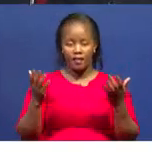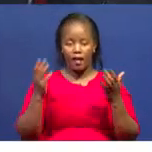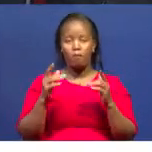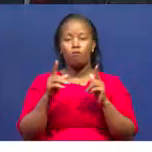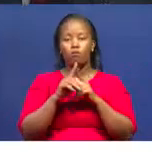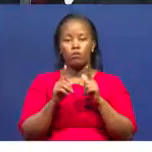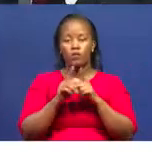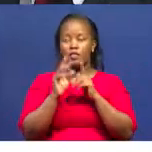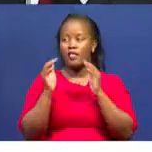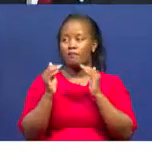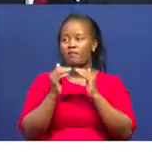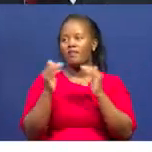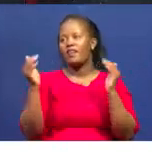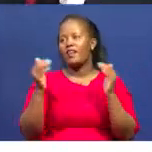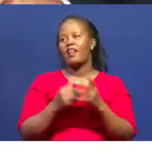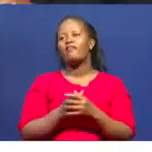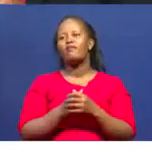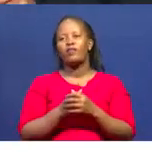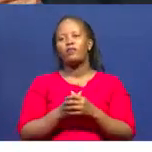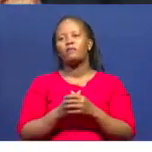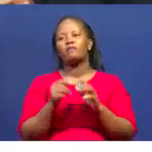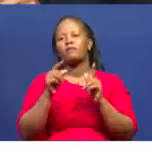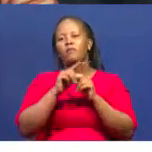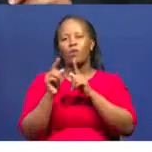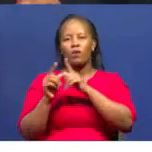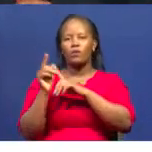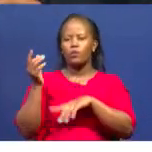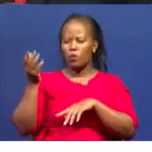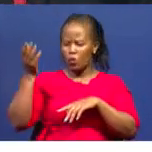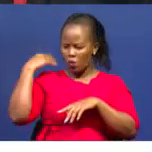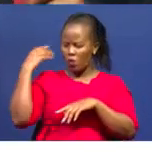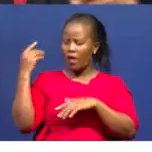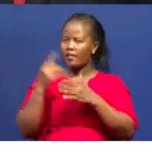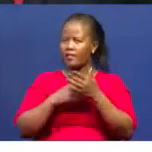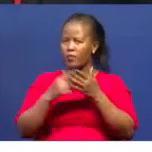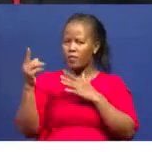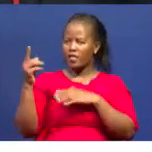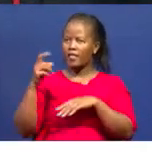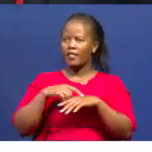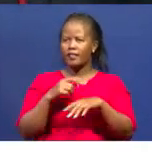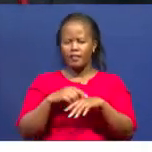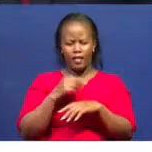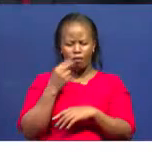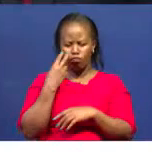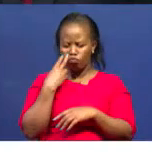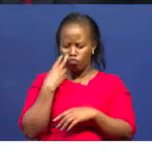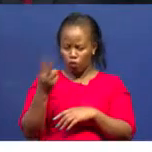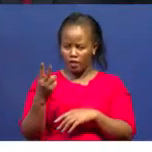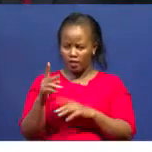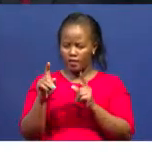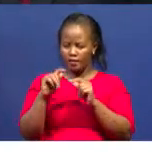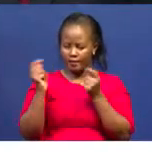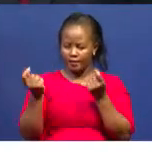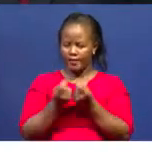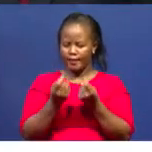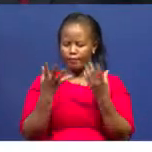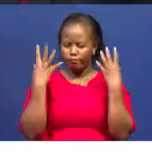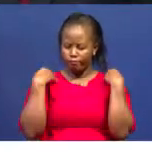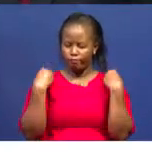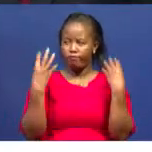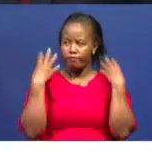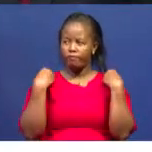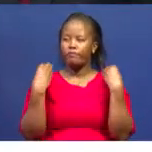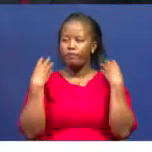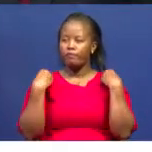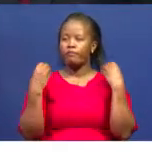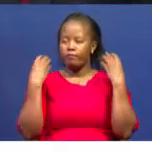level. And then during last week, while we were watching the team training ahead of that